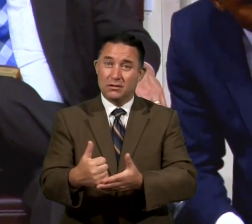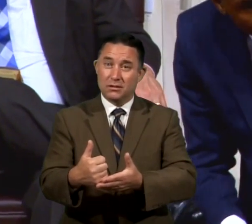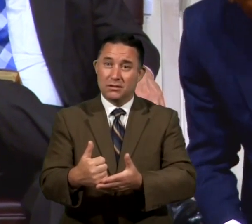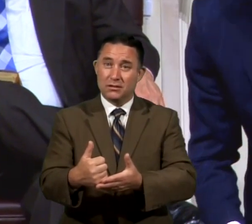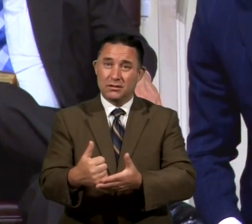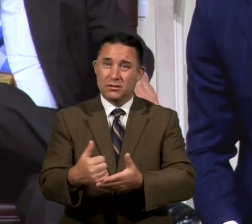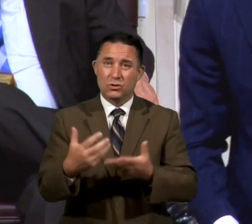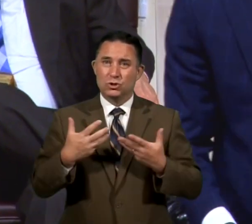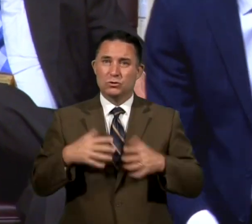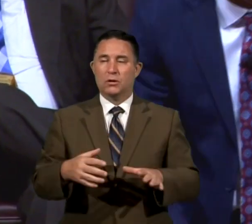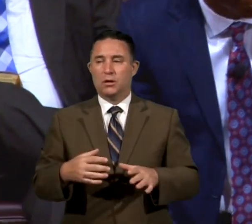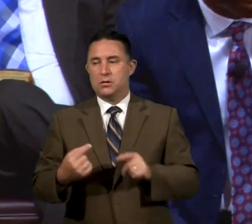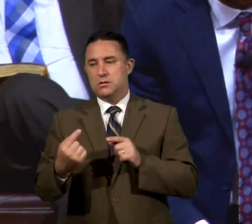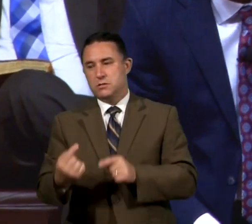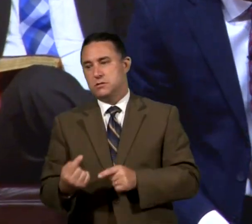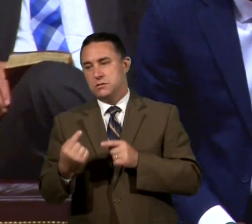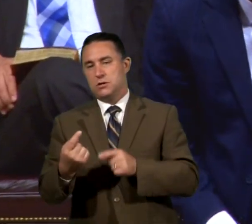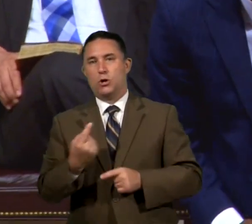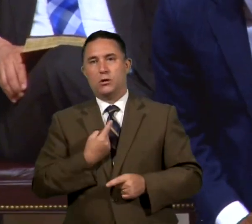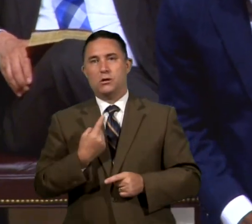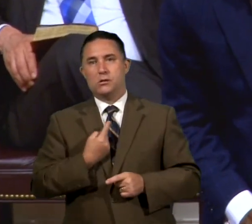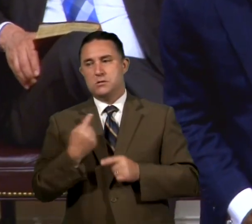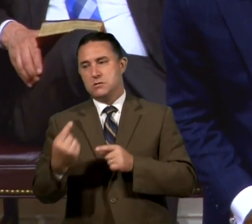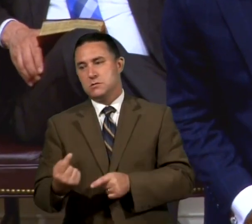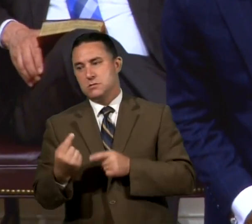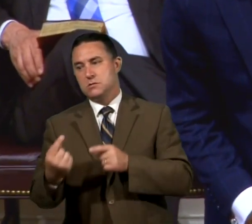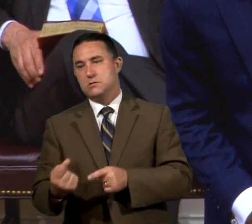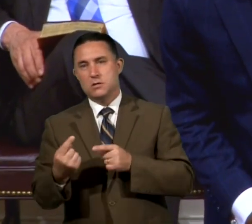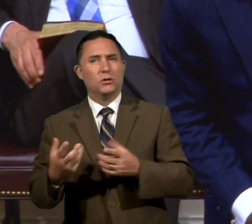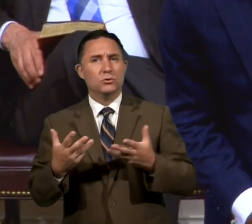We don't want to be fighting this battle by ourselves.